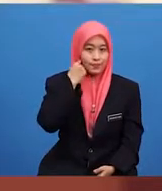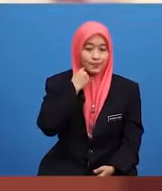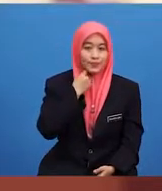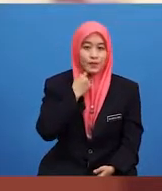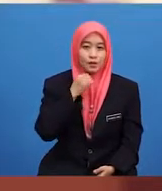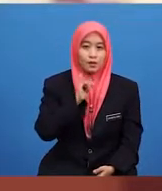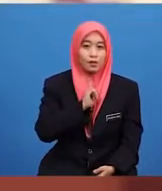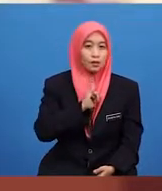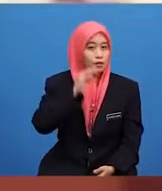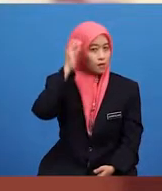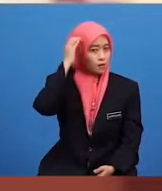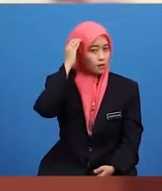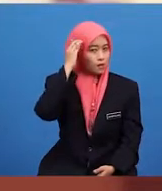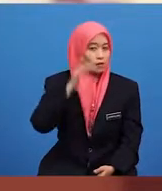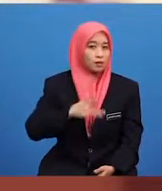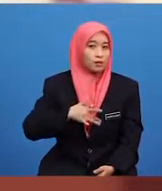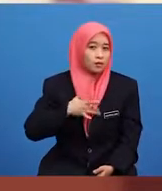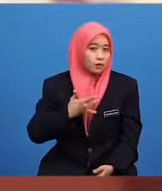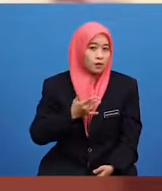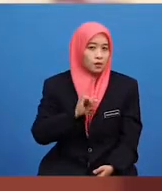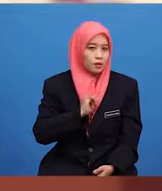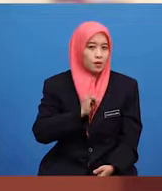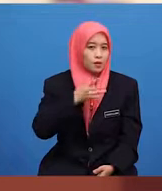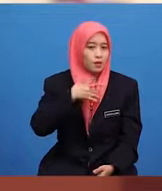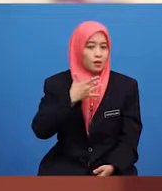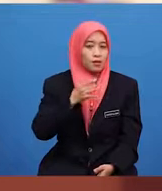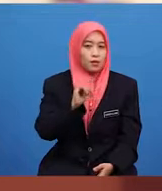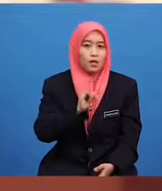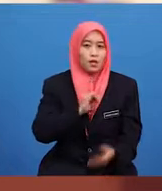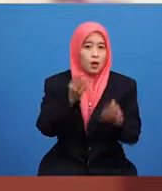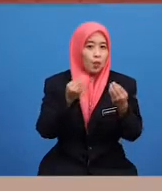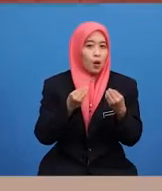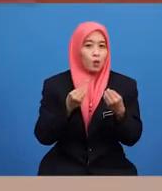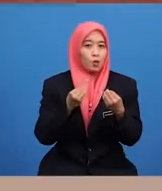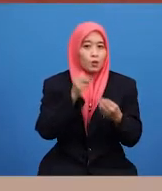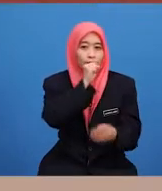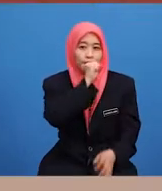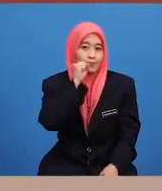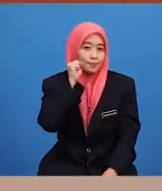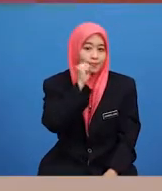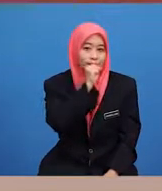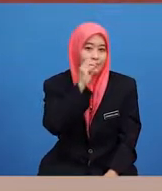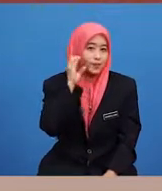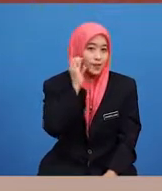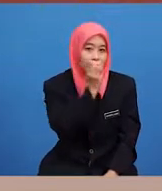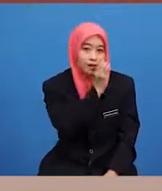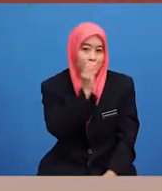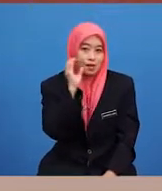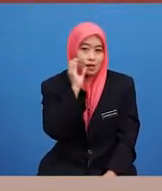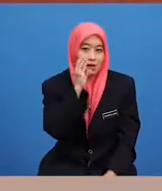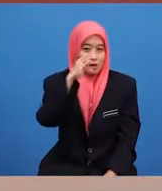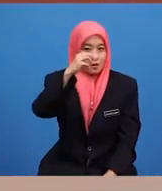I think I want to chant. Can we do that now? Well, why not,